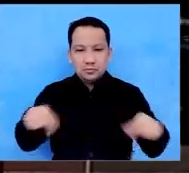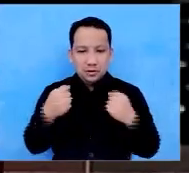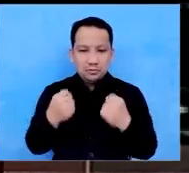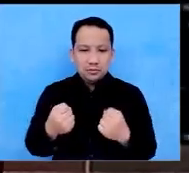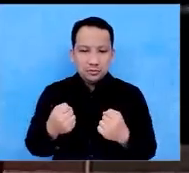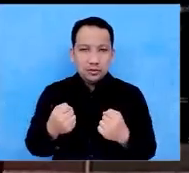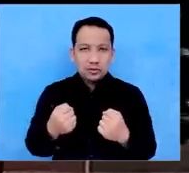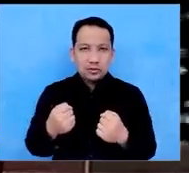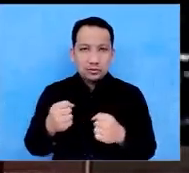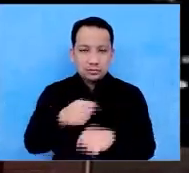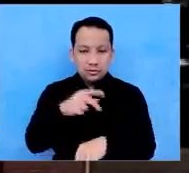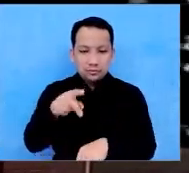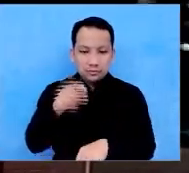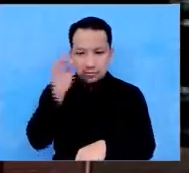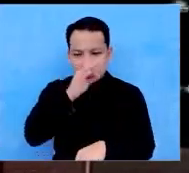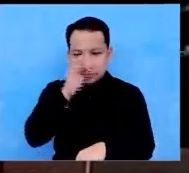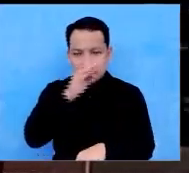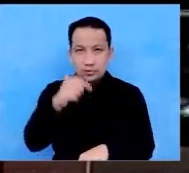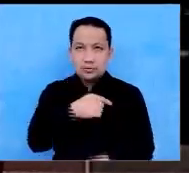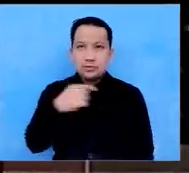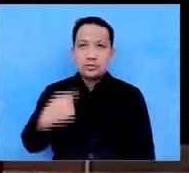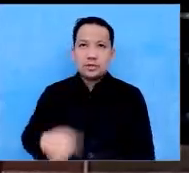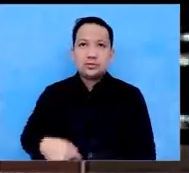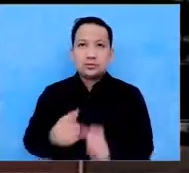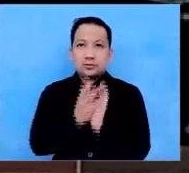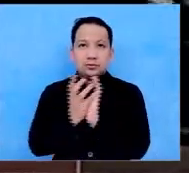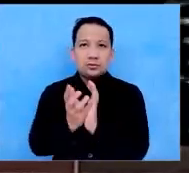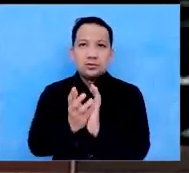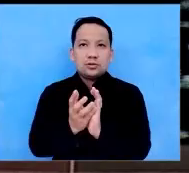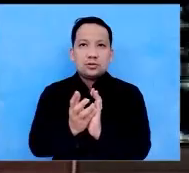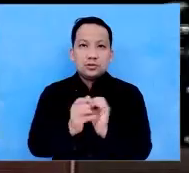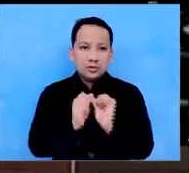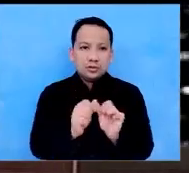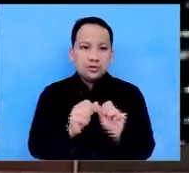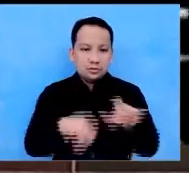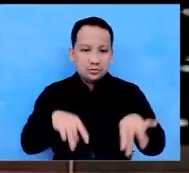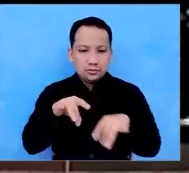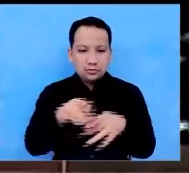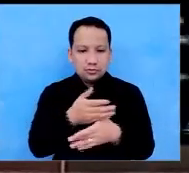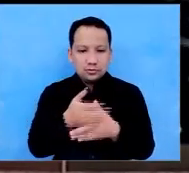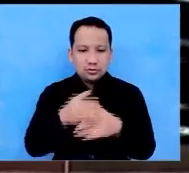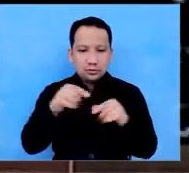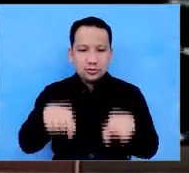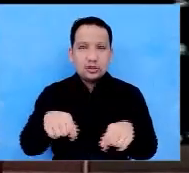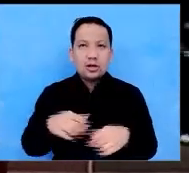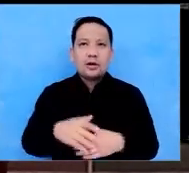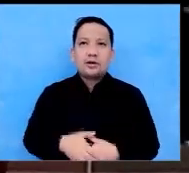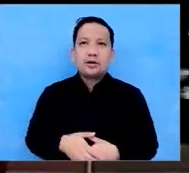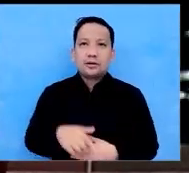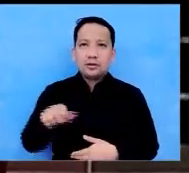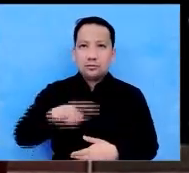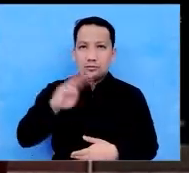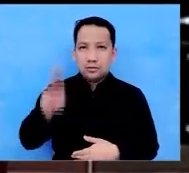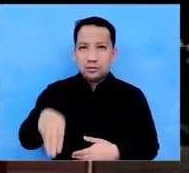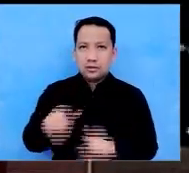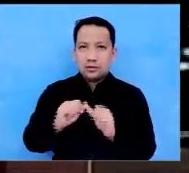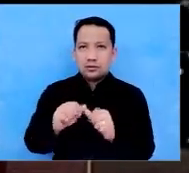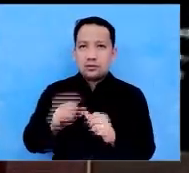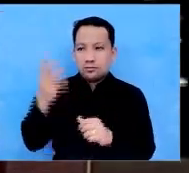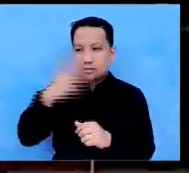the Filipino-Chinese community and its contribution to the very fabric of this magnificent